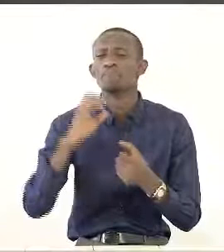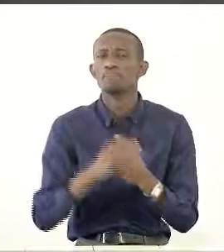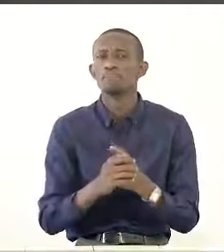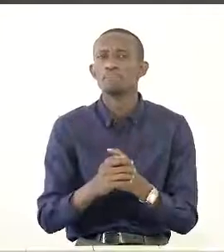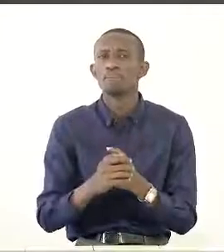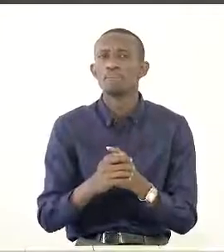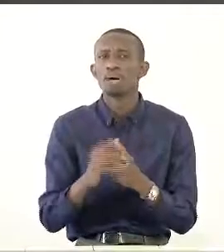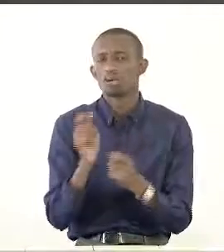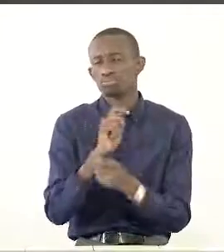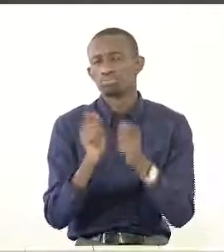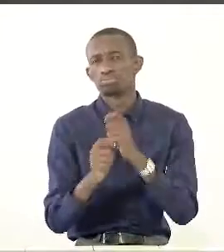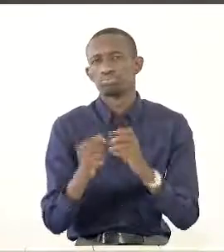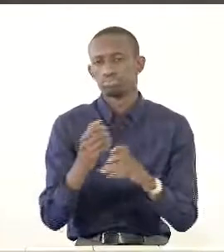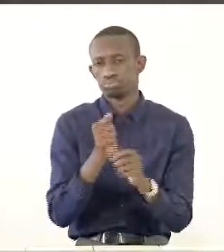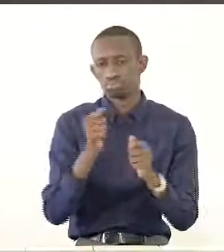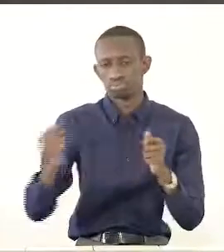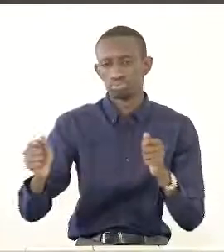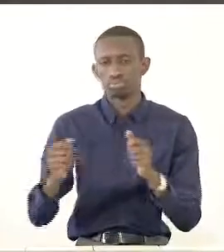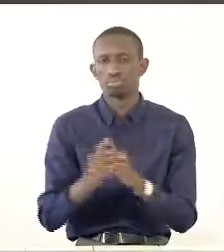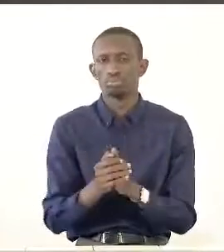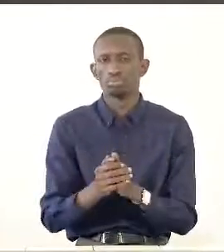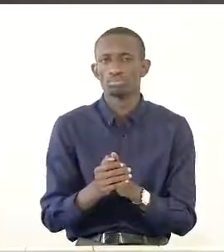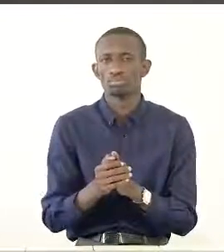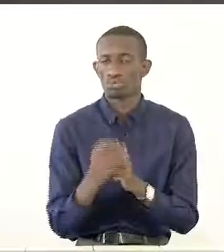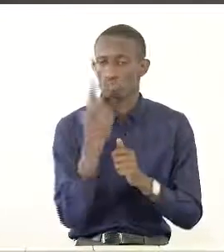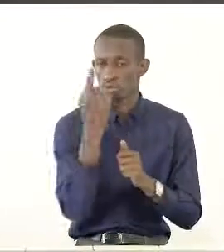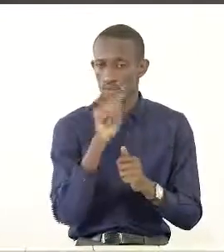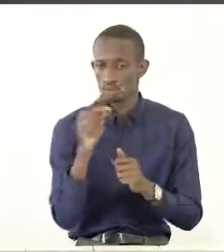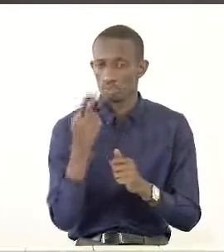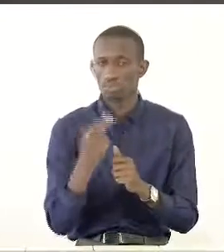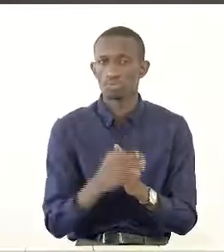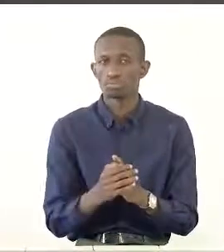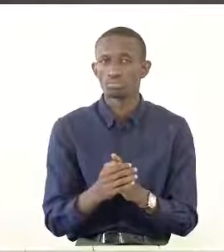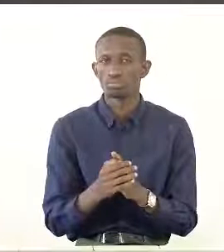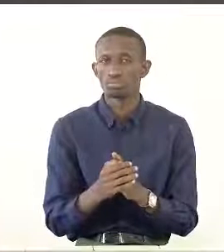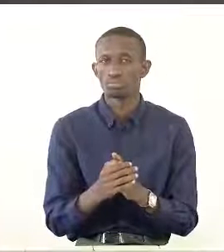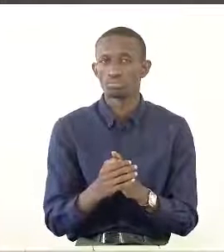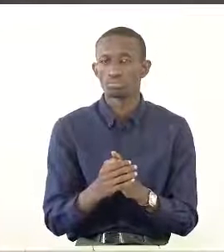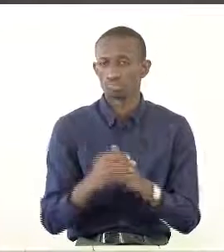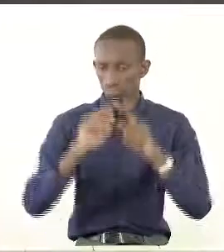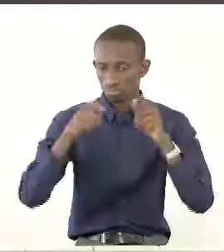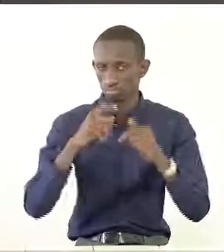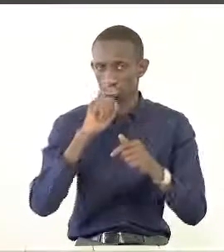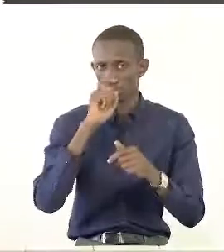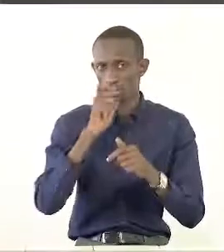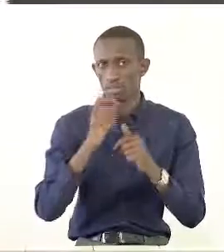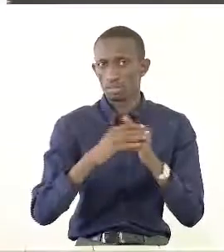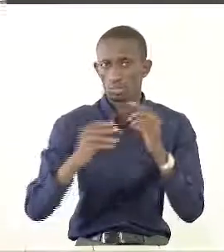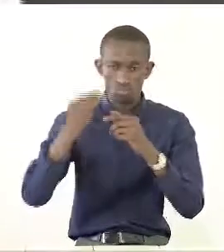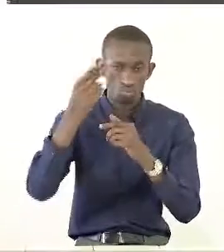by its value, you get a half x squared